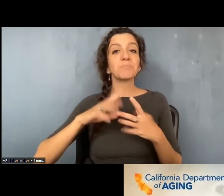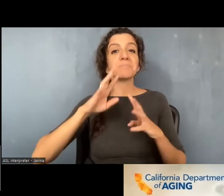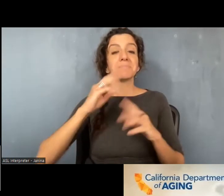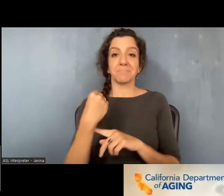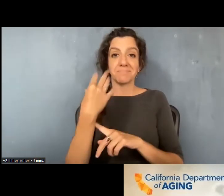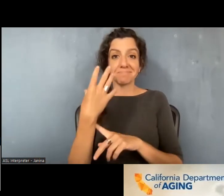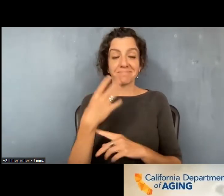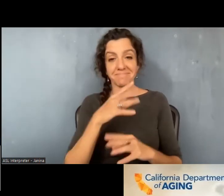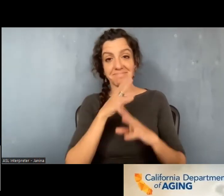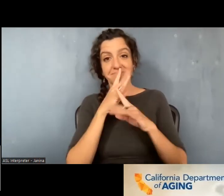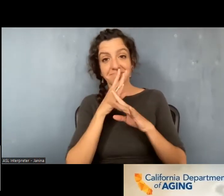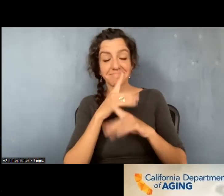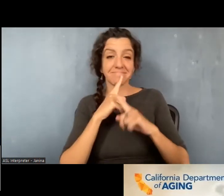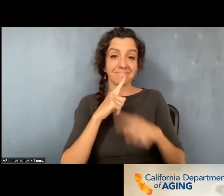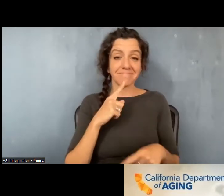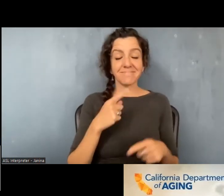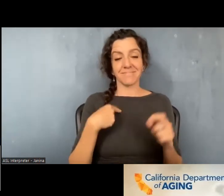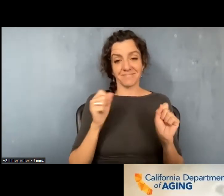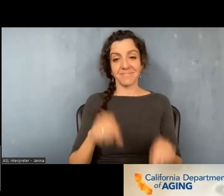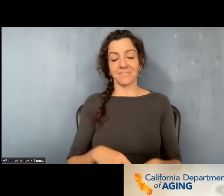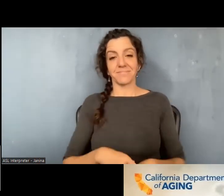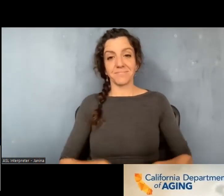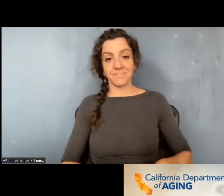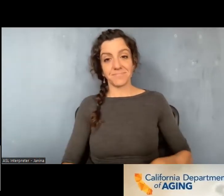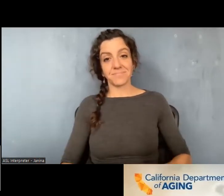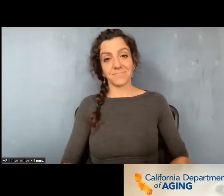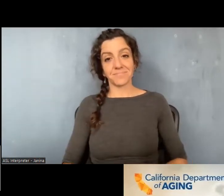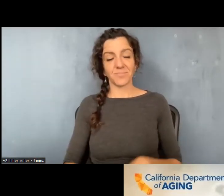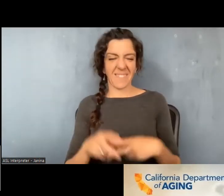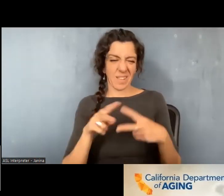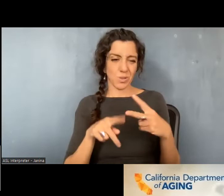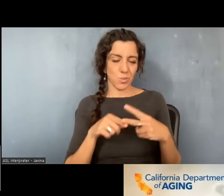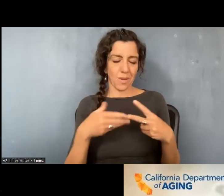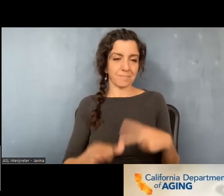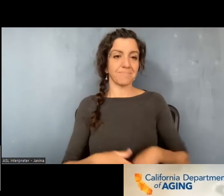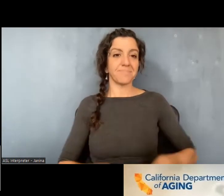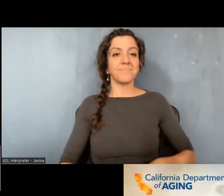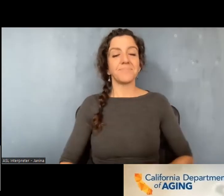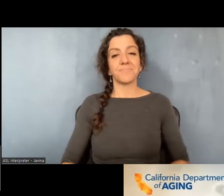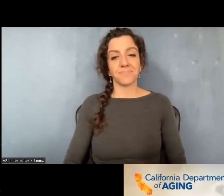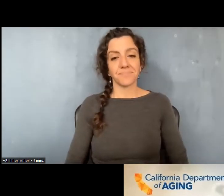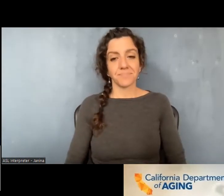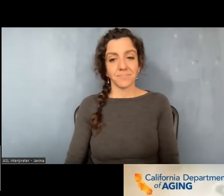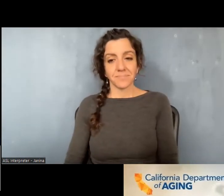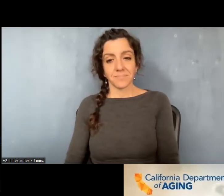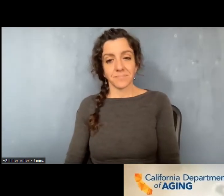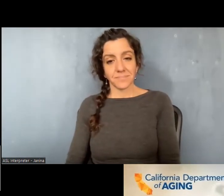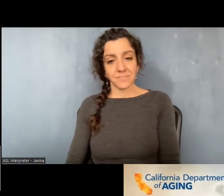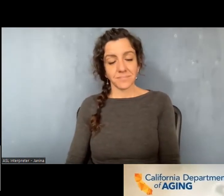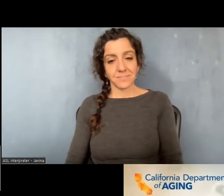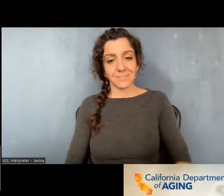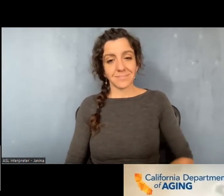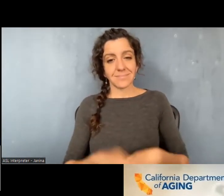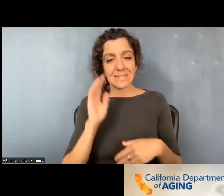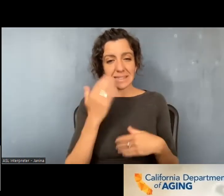live, and we'll unmute your microphone so that you'll be able to ask it live as well. And it looks like we've got most of